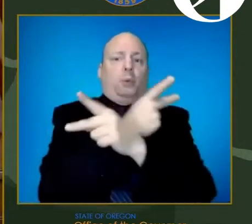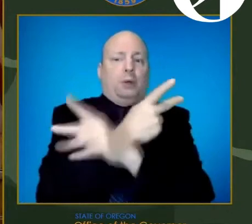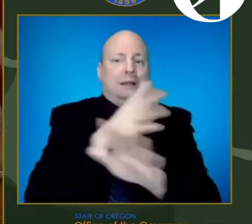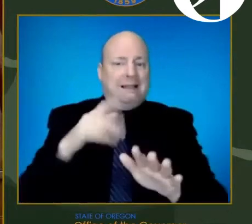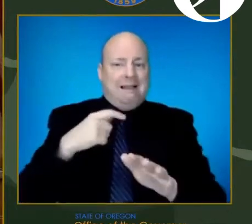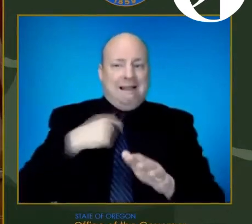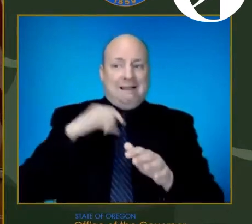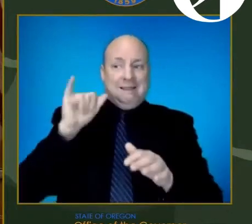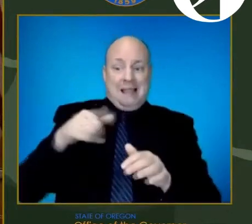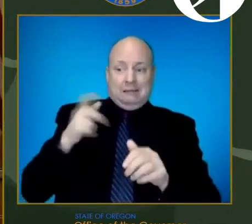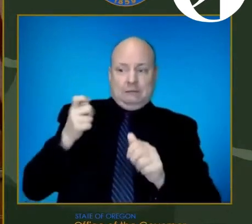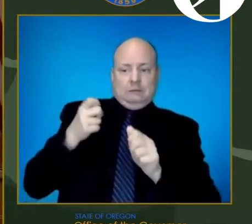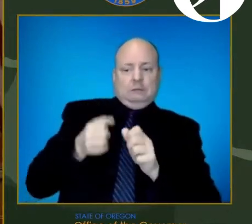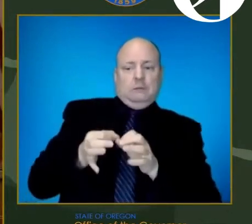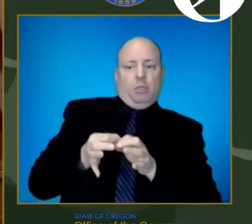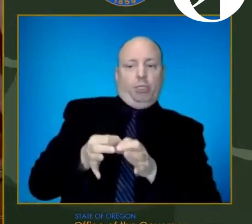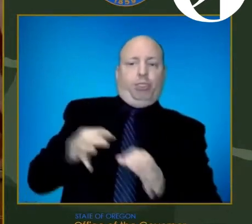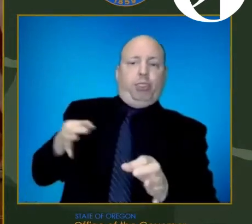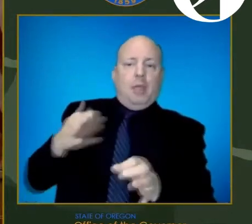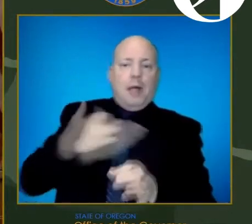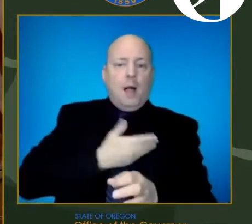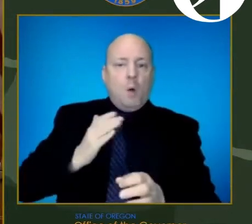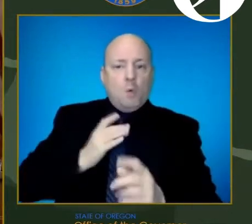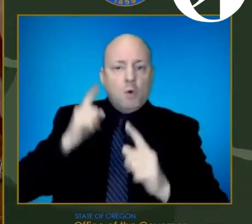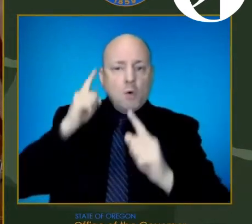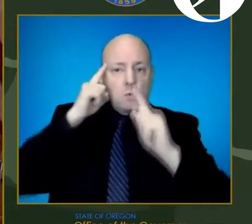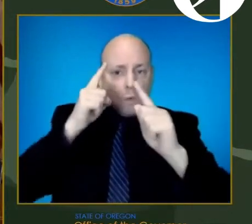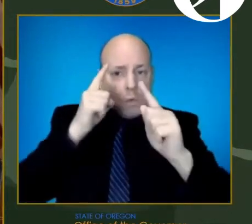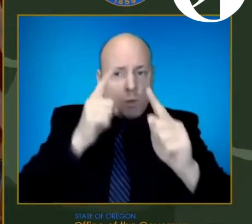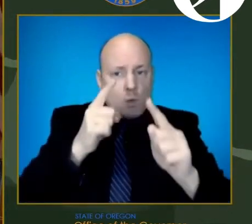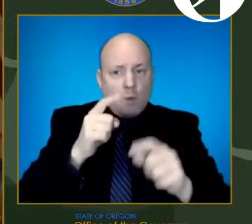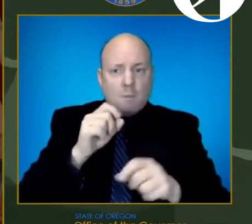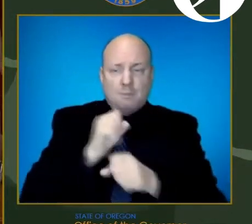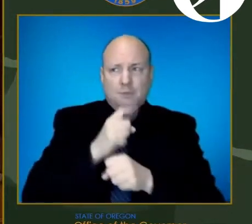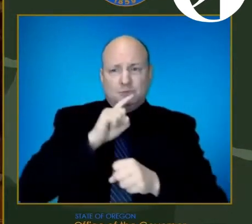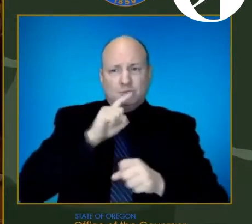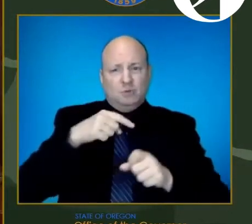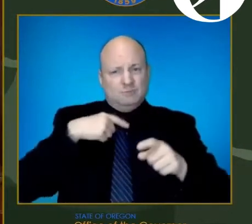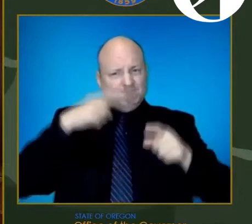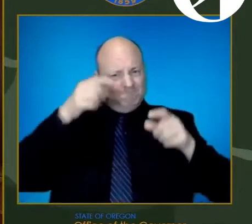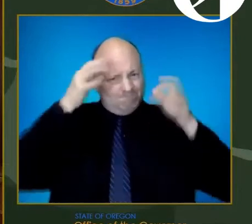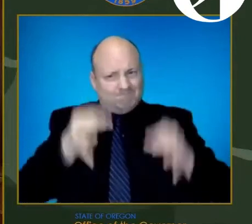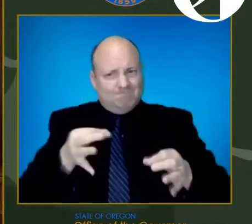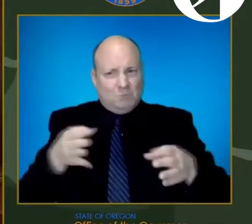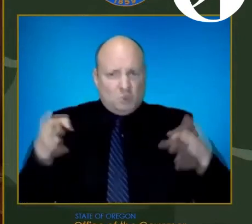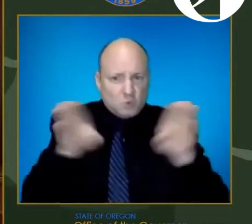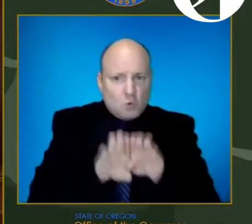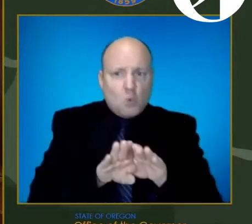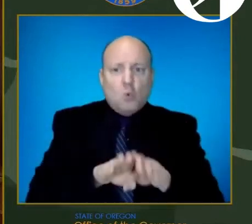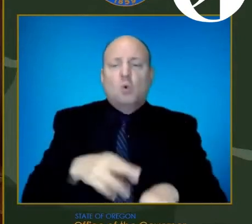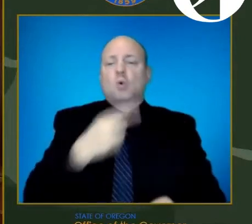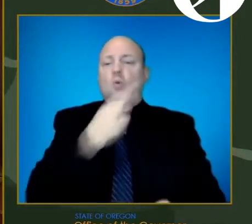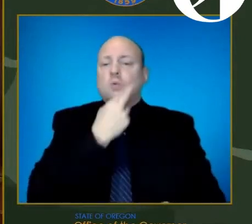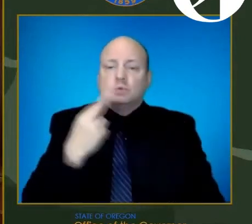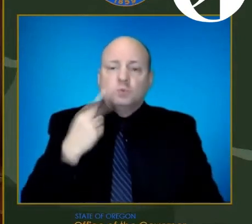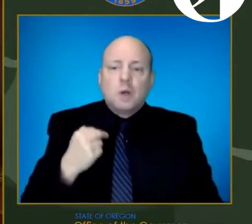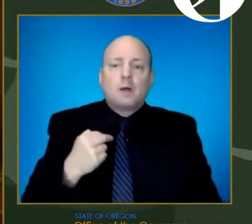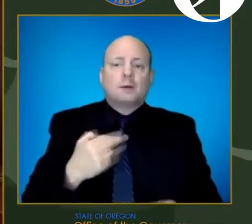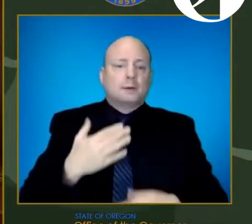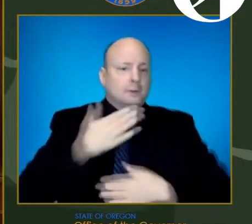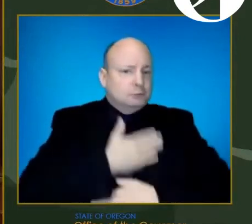pace. When I decided to close restaurants and entertainment venues, but keep construction